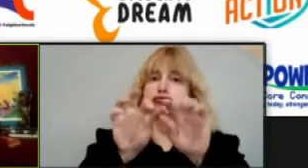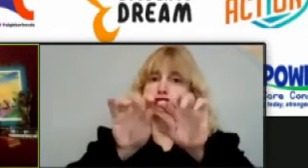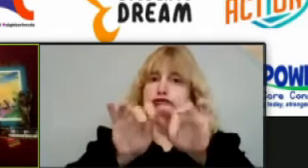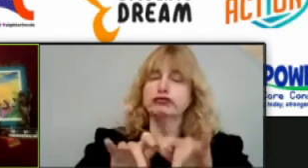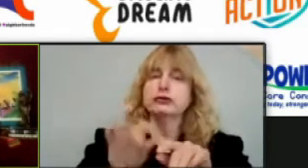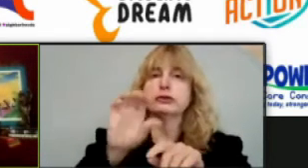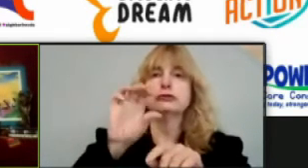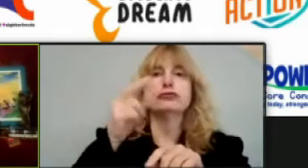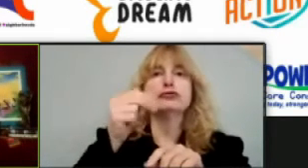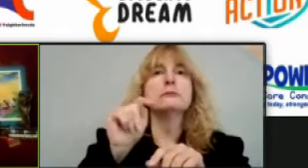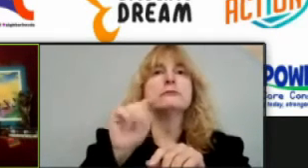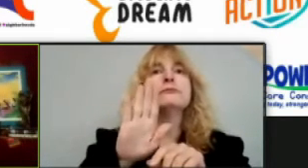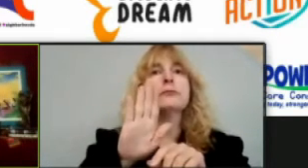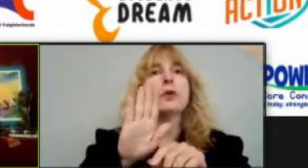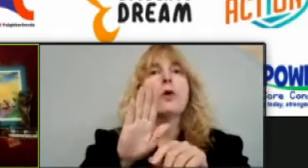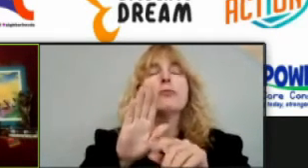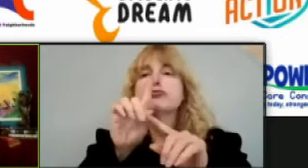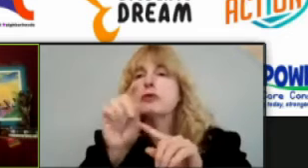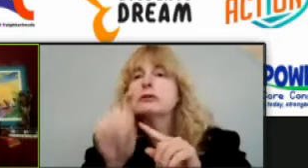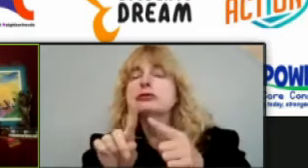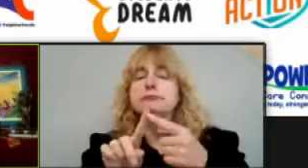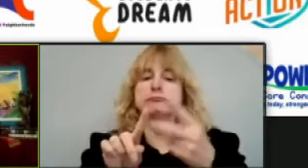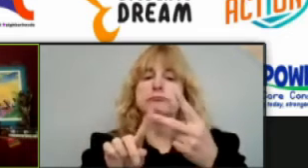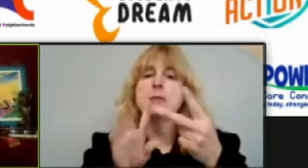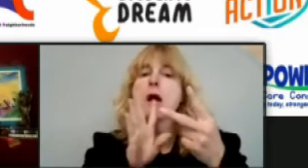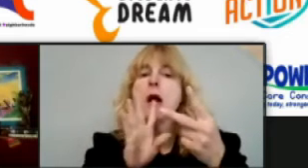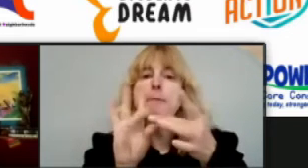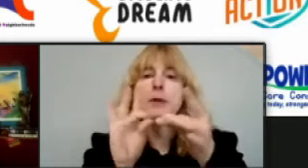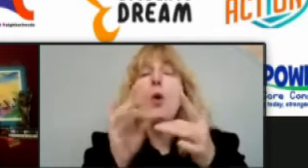may also text us at